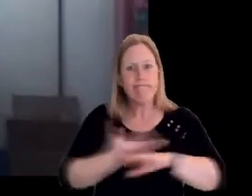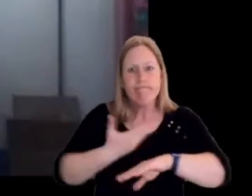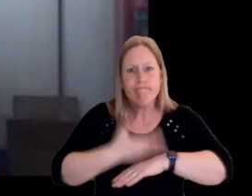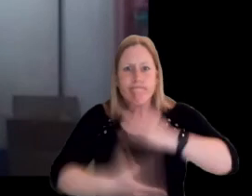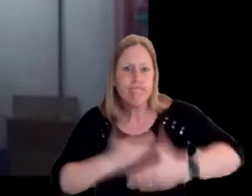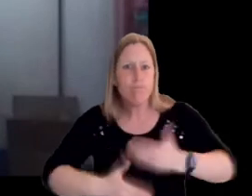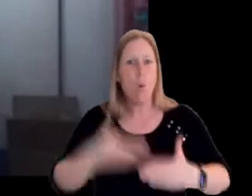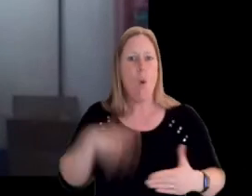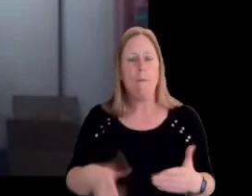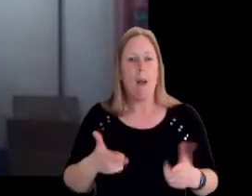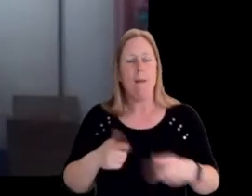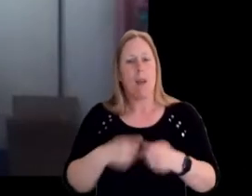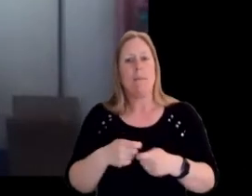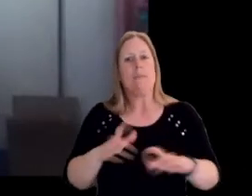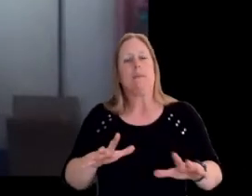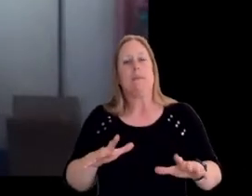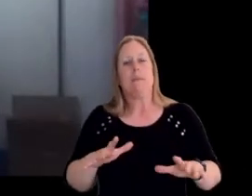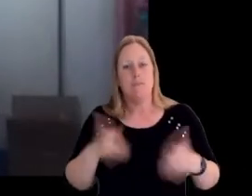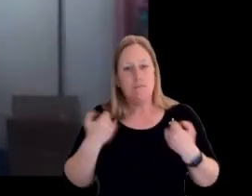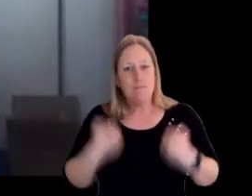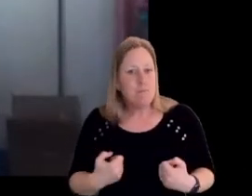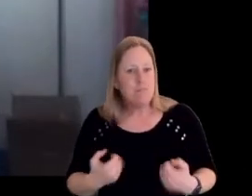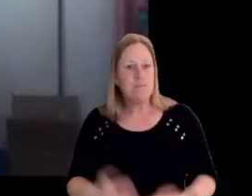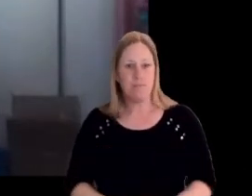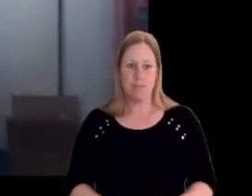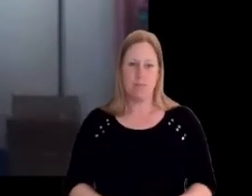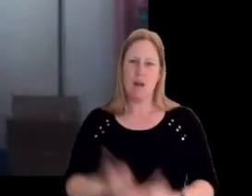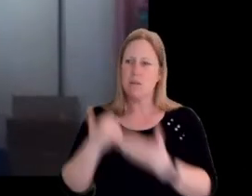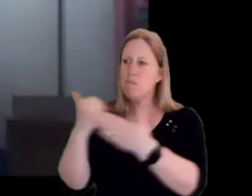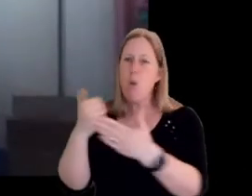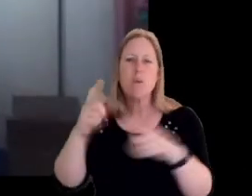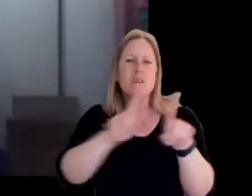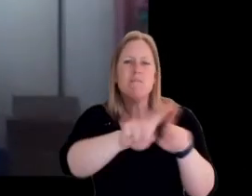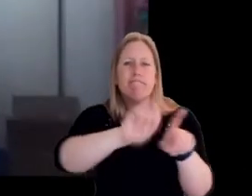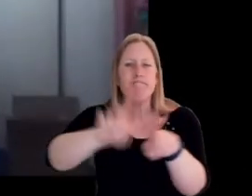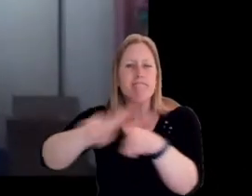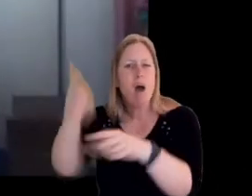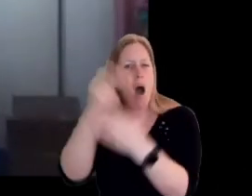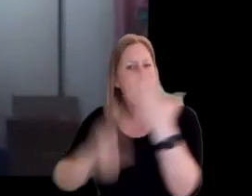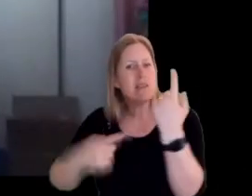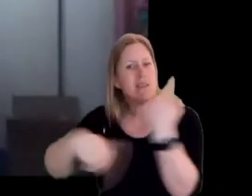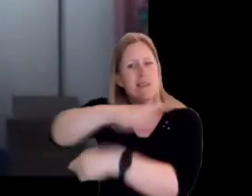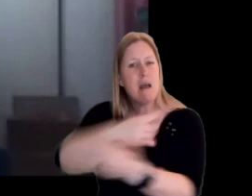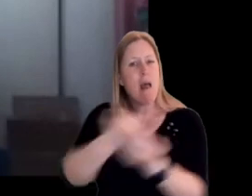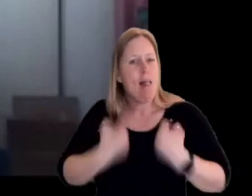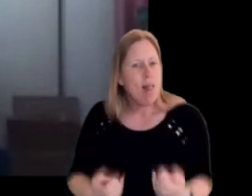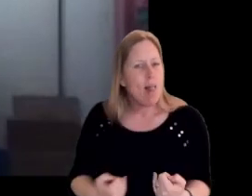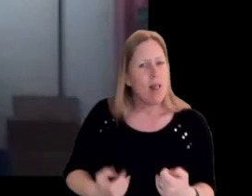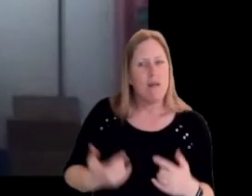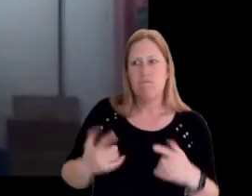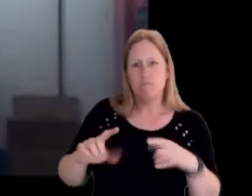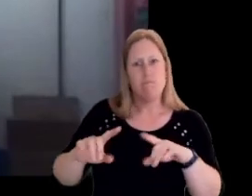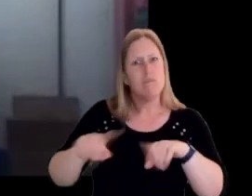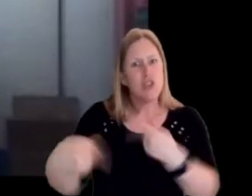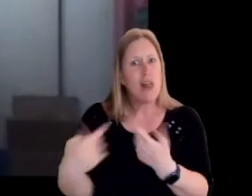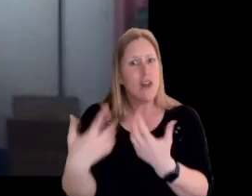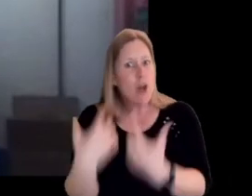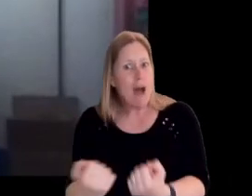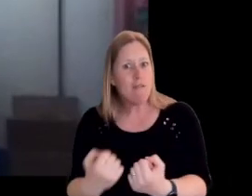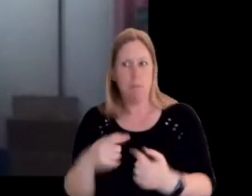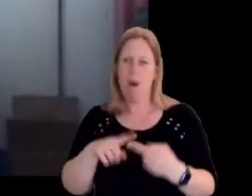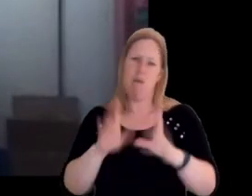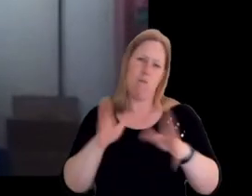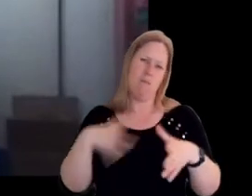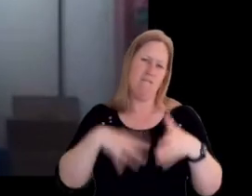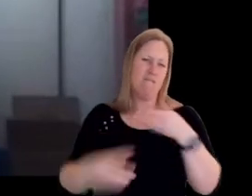an artist with chronic illness, organising other artists with chronic illness has its unique challenges and difficulties. Overall, you want to be